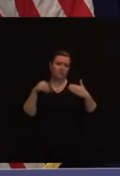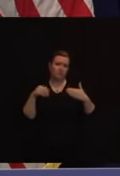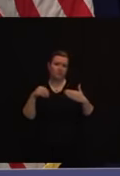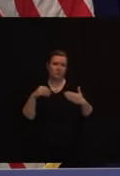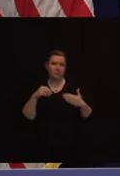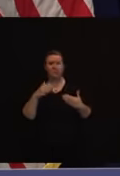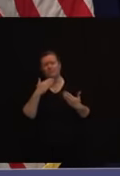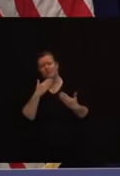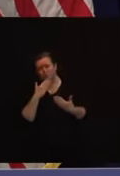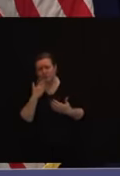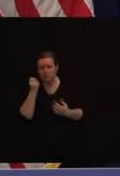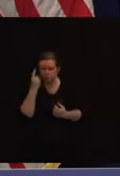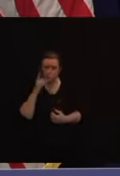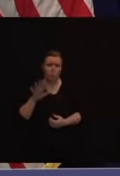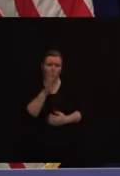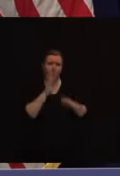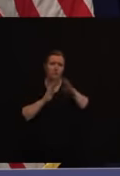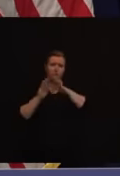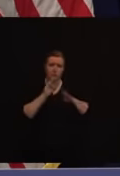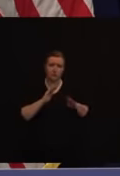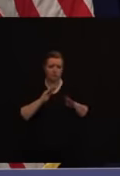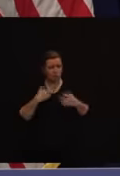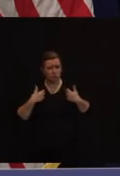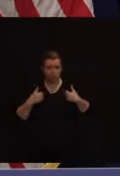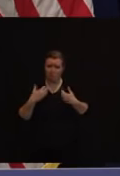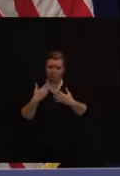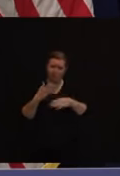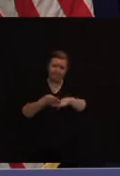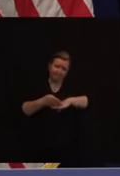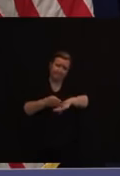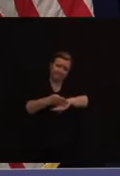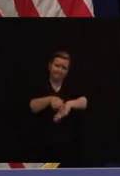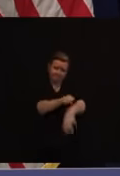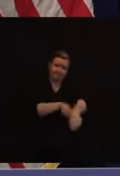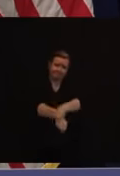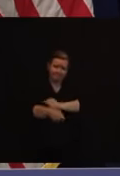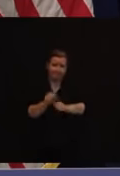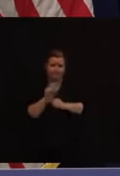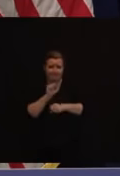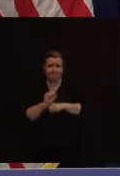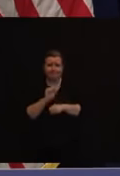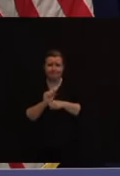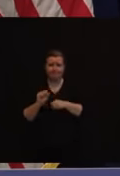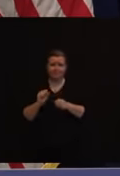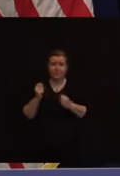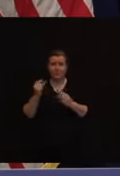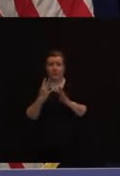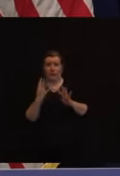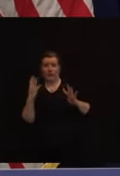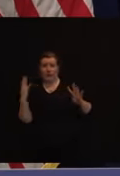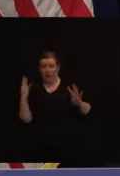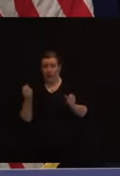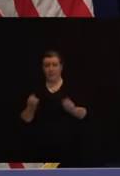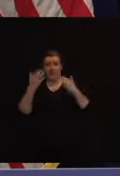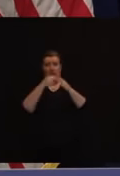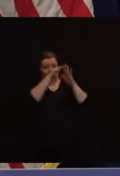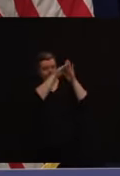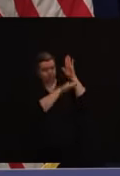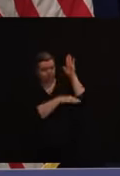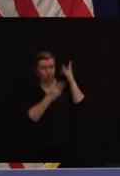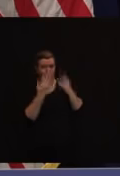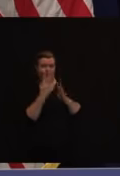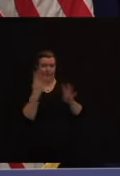think we've made an enormous amount of progress. I don't have a number in terms of a backlog for you. Dan, we could get that, and Matt's going to weigh in.